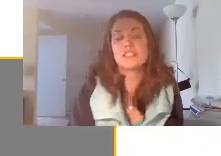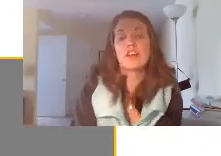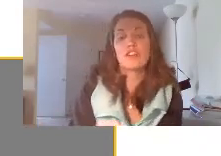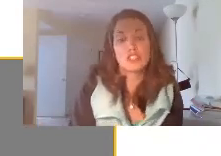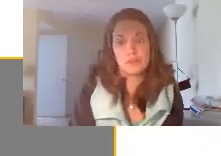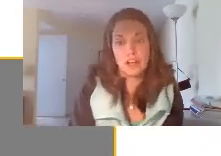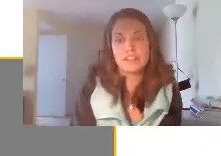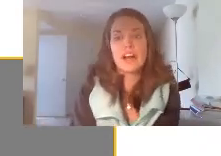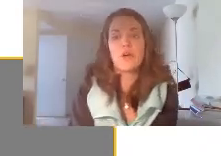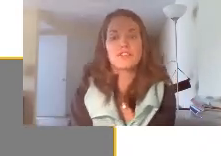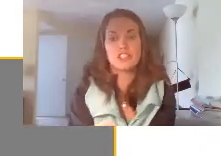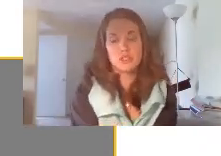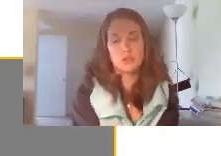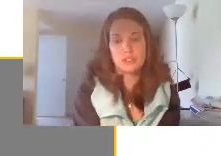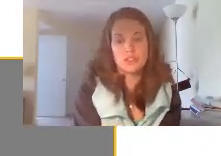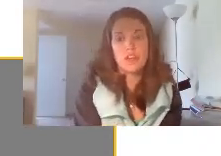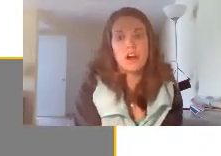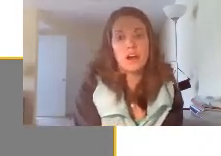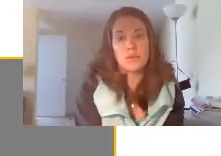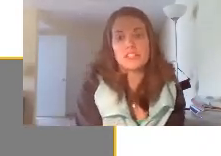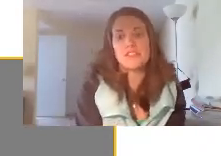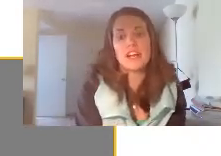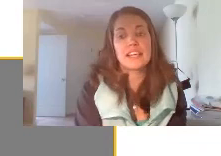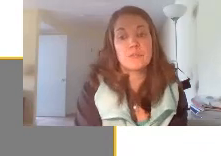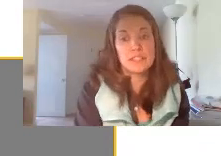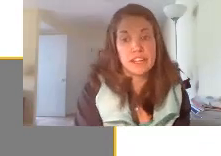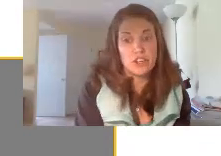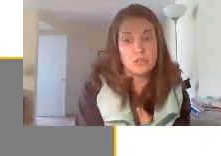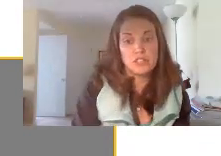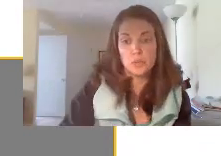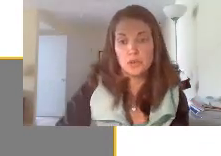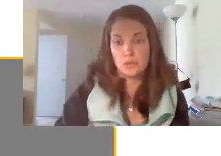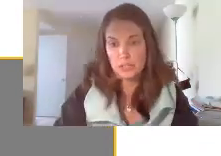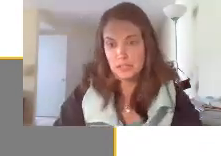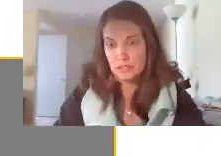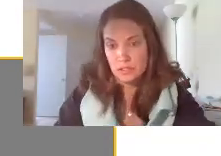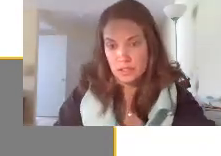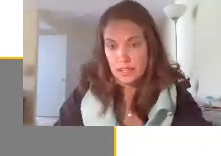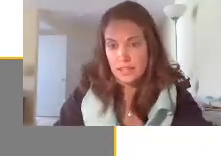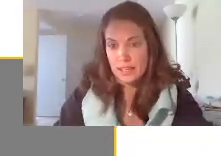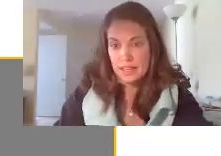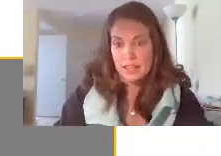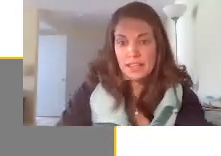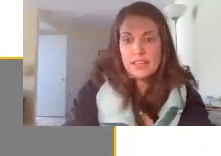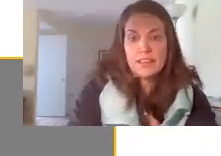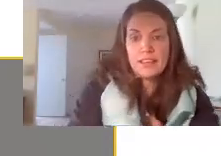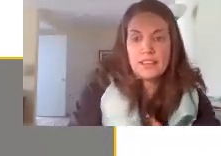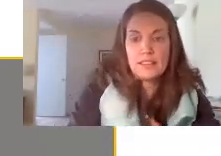loss also involved, how often do students with CVI get misdiagnosed, and do we know the reasons?